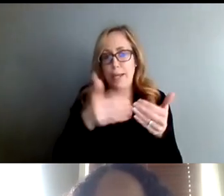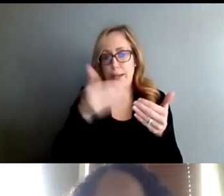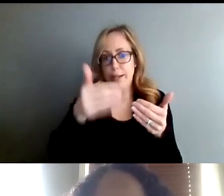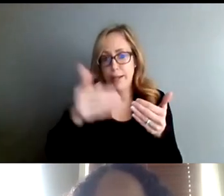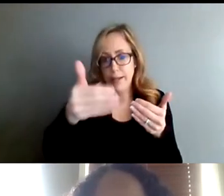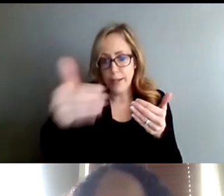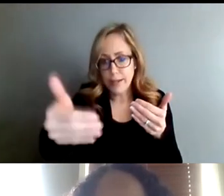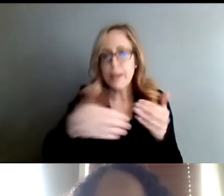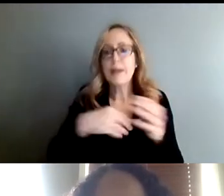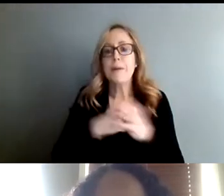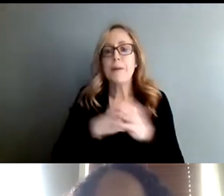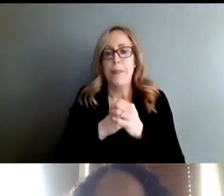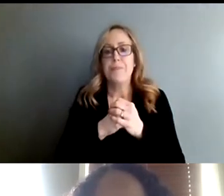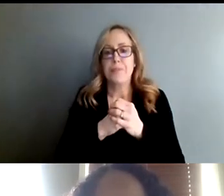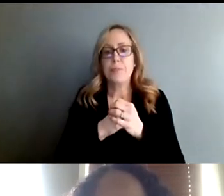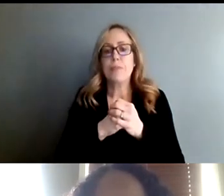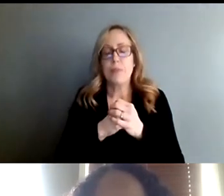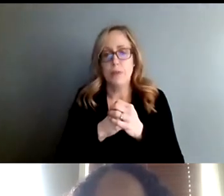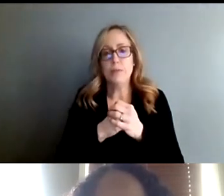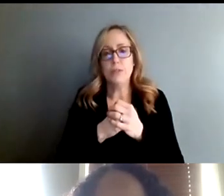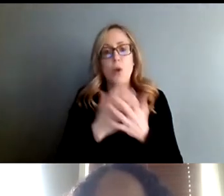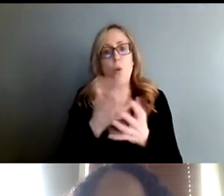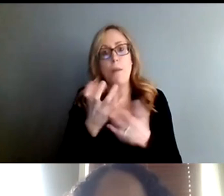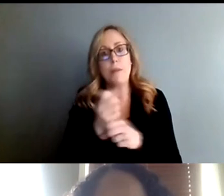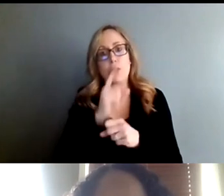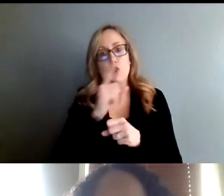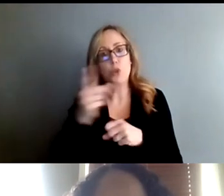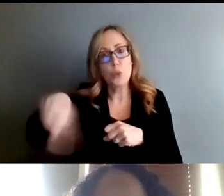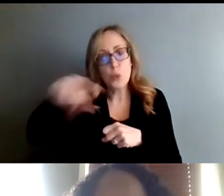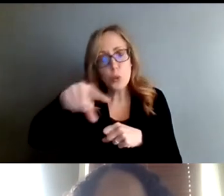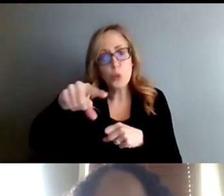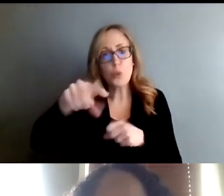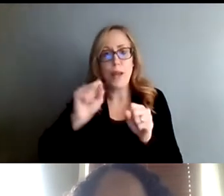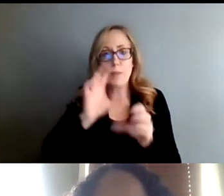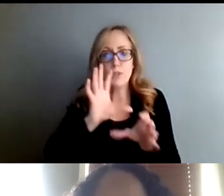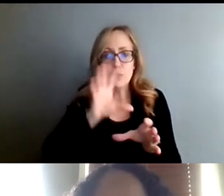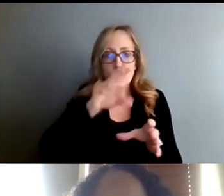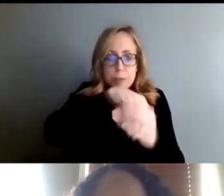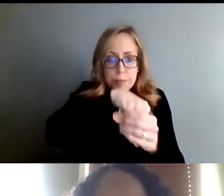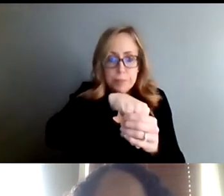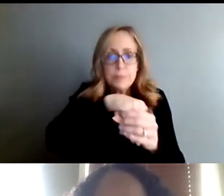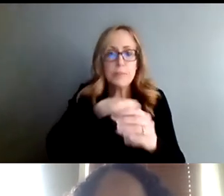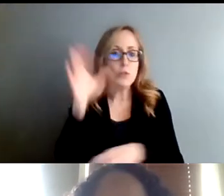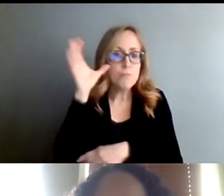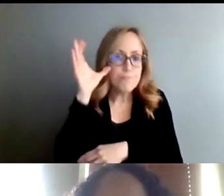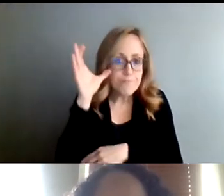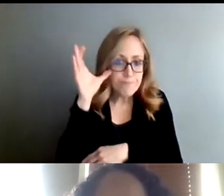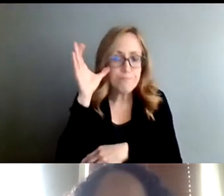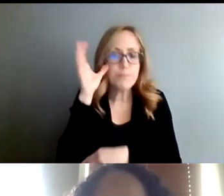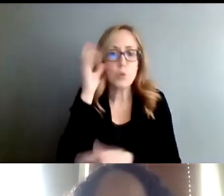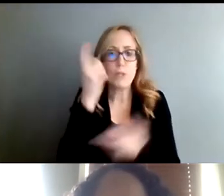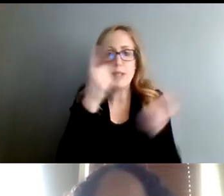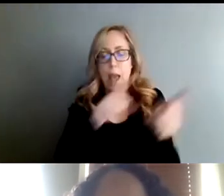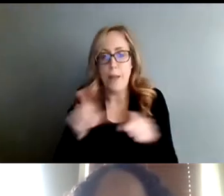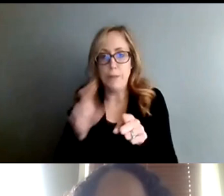schools' case. So you want to make sure that you're taking every opportunity to hear what's happening at your child's